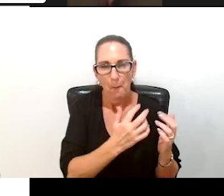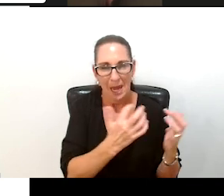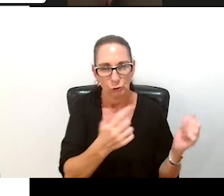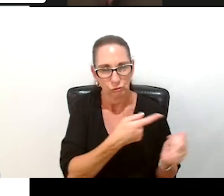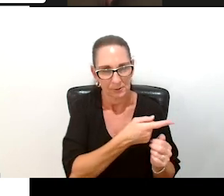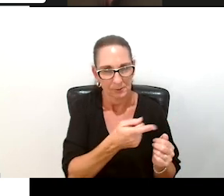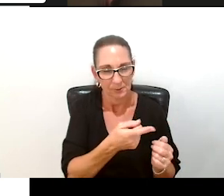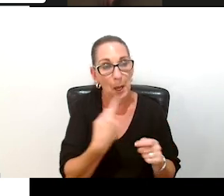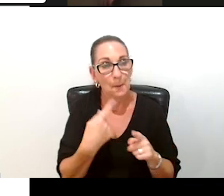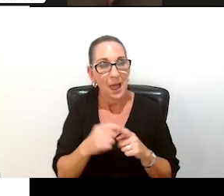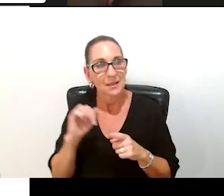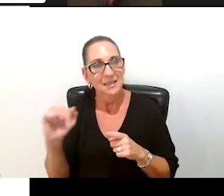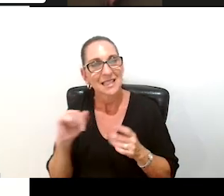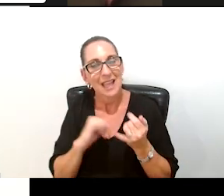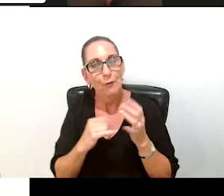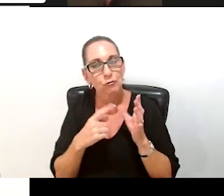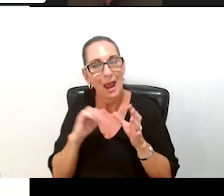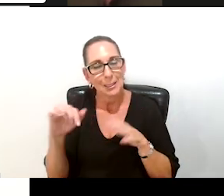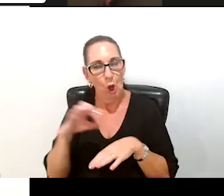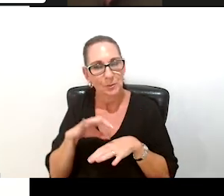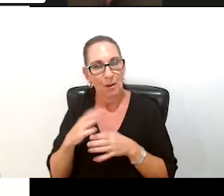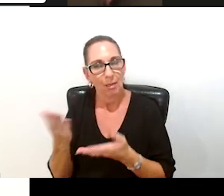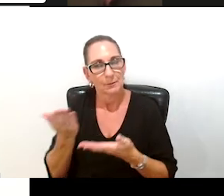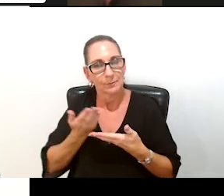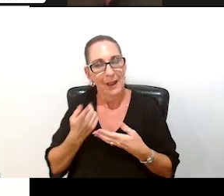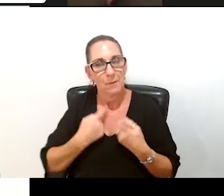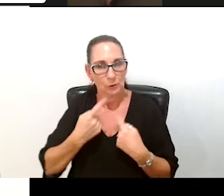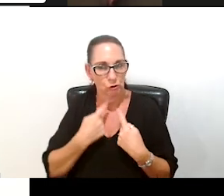information from South Australia's hospitals.